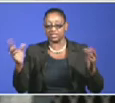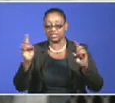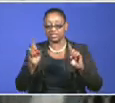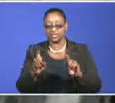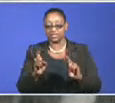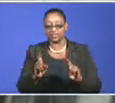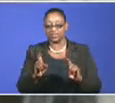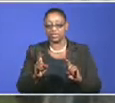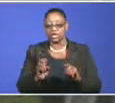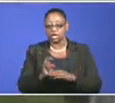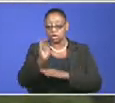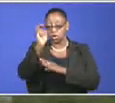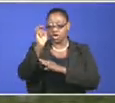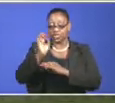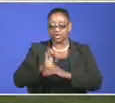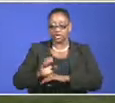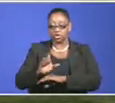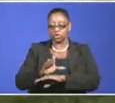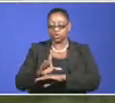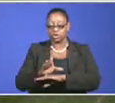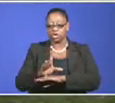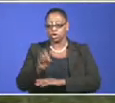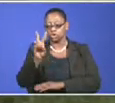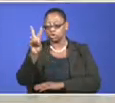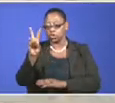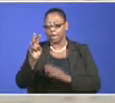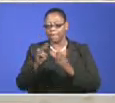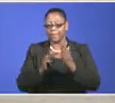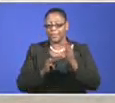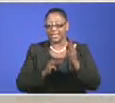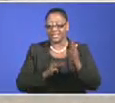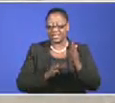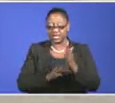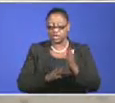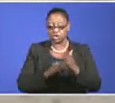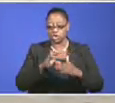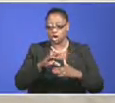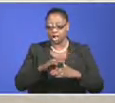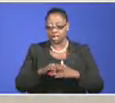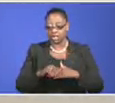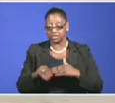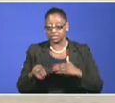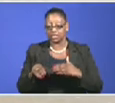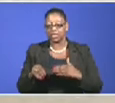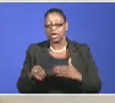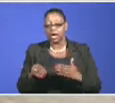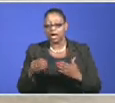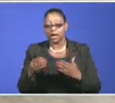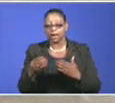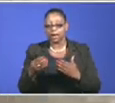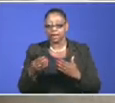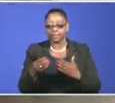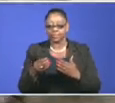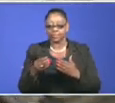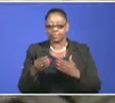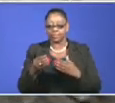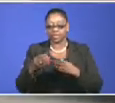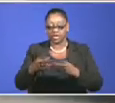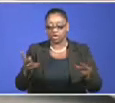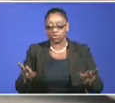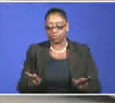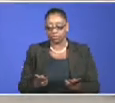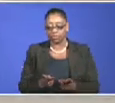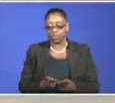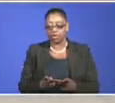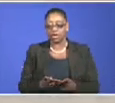Eleuthera, the government is constructing a $2 million reverse osmosis plant to supply 600,000 gallons of water per day to